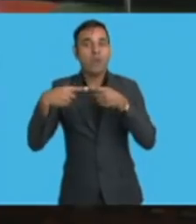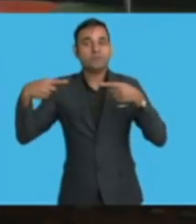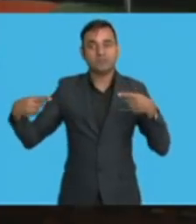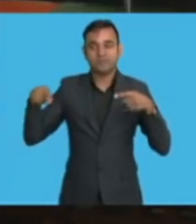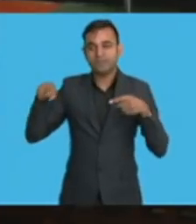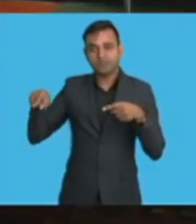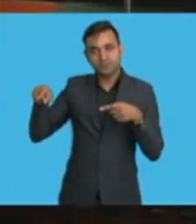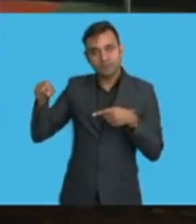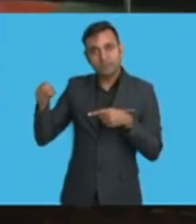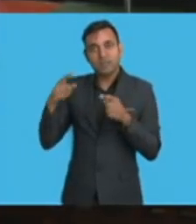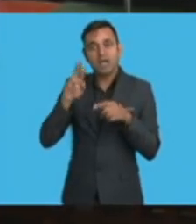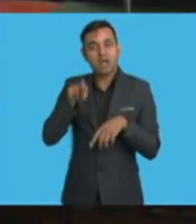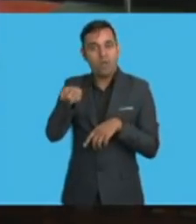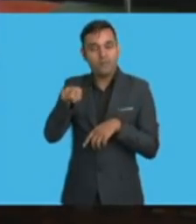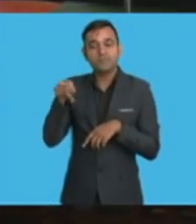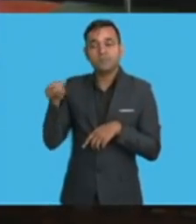their names,